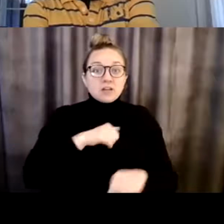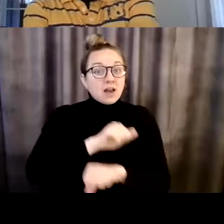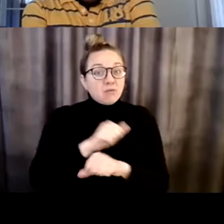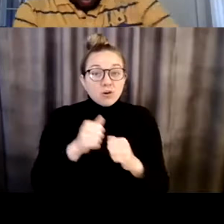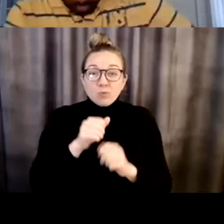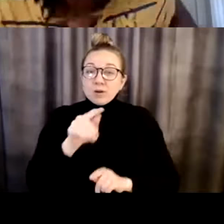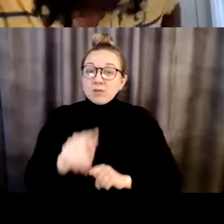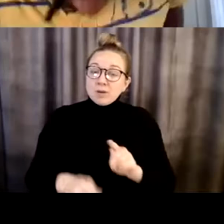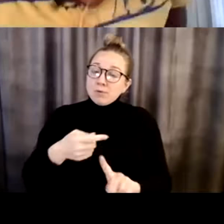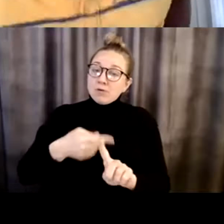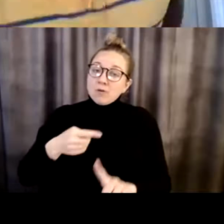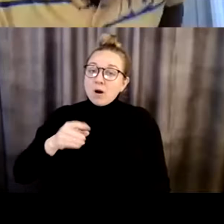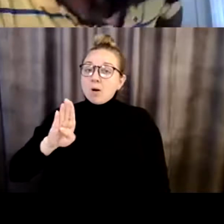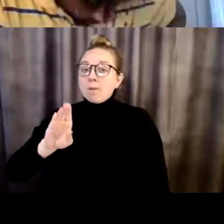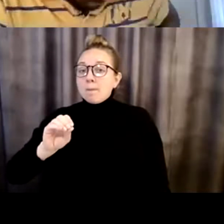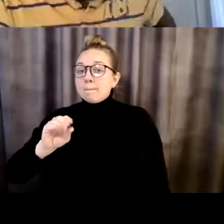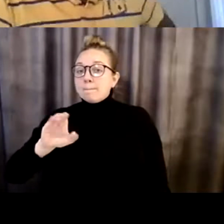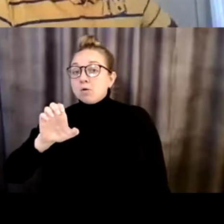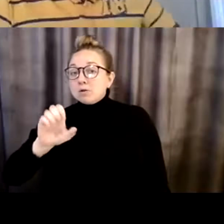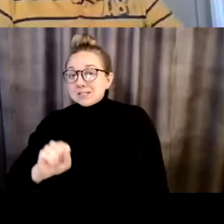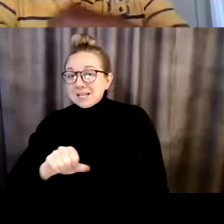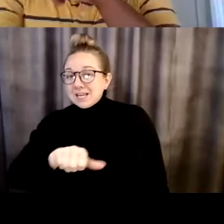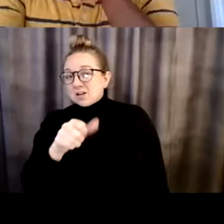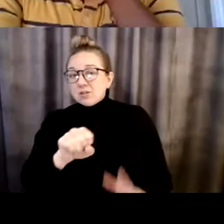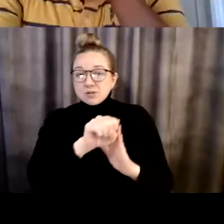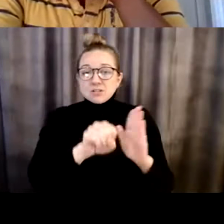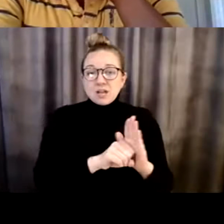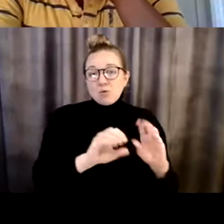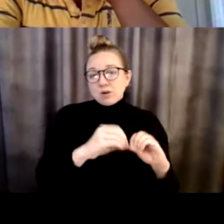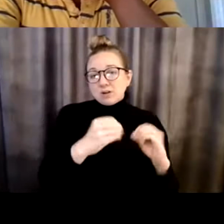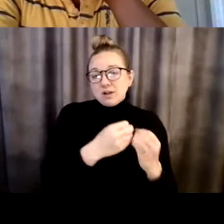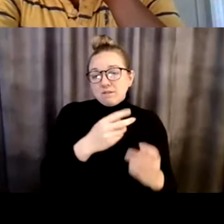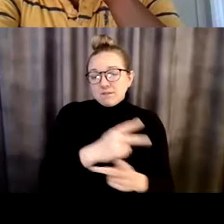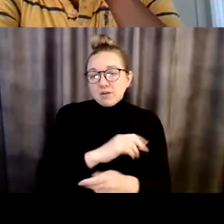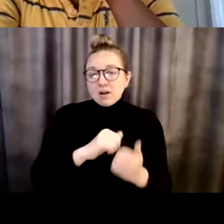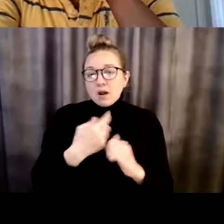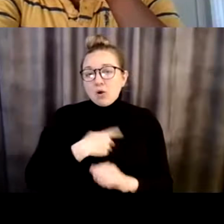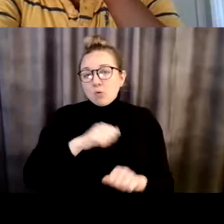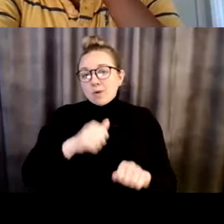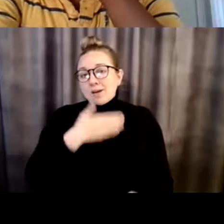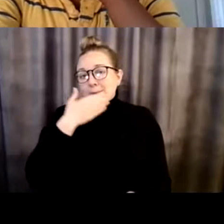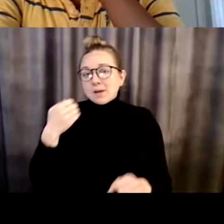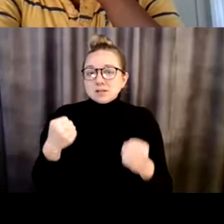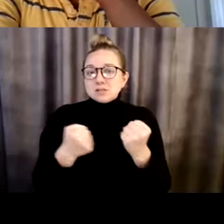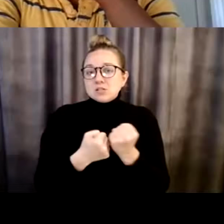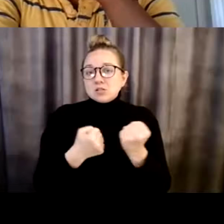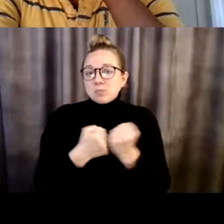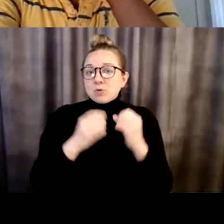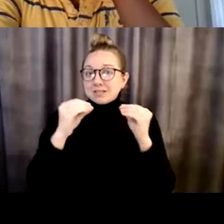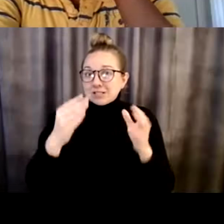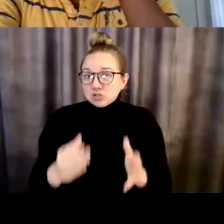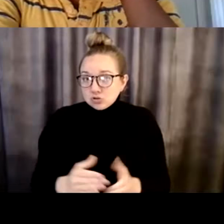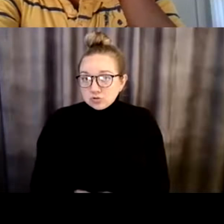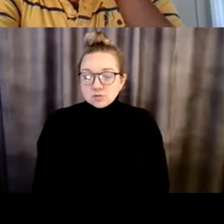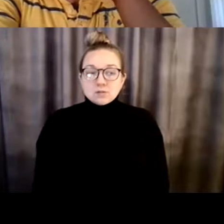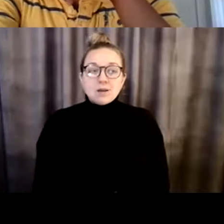on how to support teachers in implementing those in playful ways. Worked with professors at play,